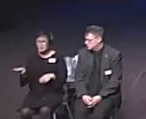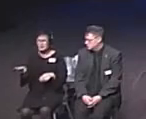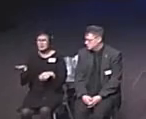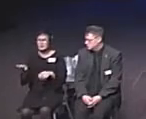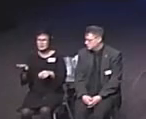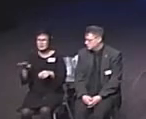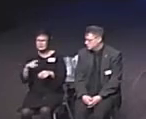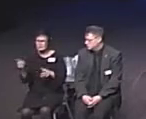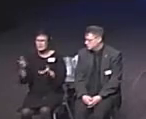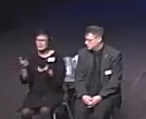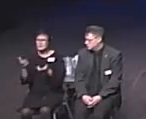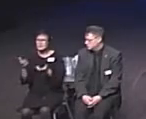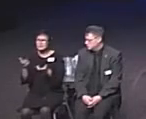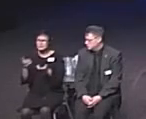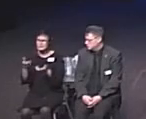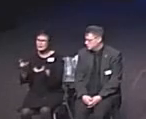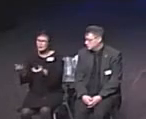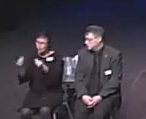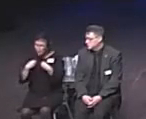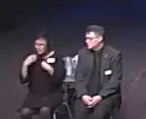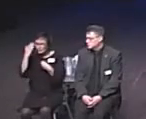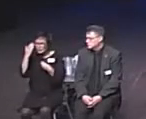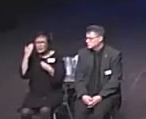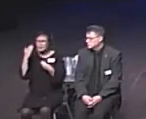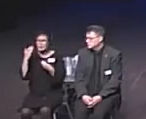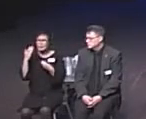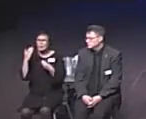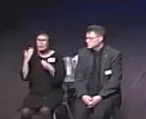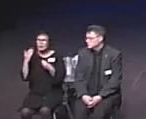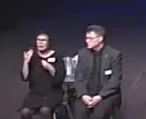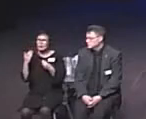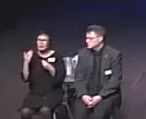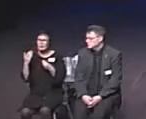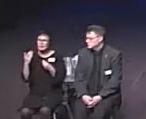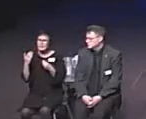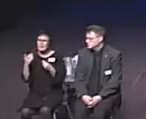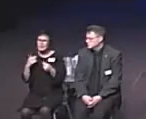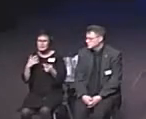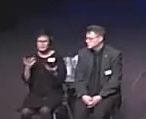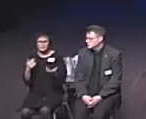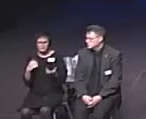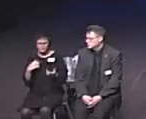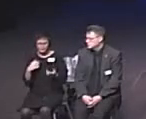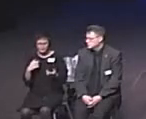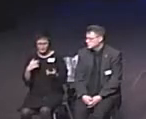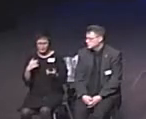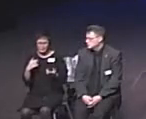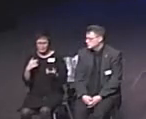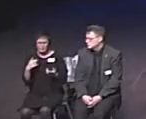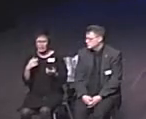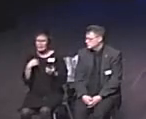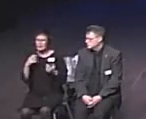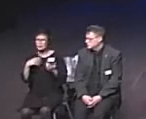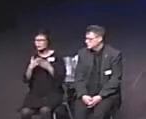gained together with us the knowledge to be really, you have some things that this about